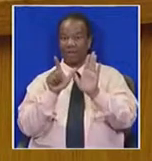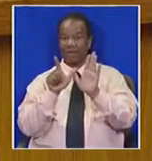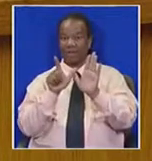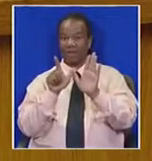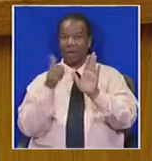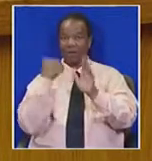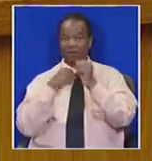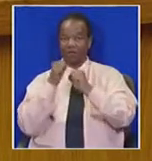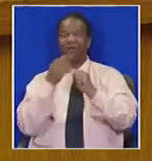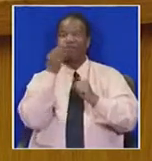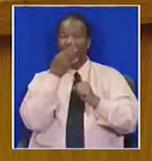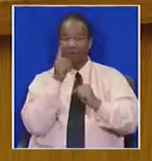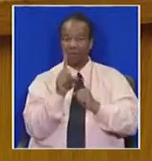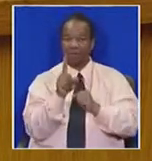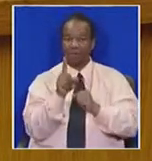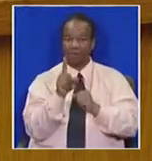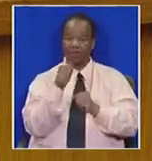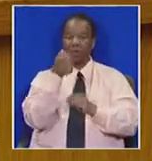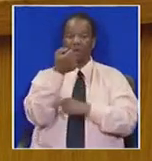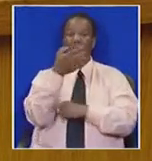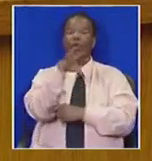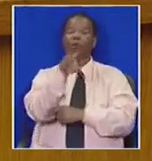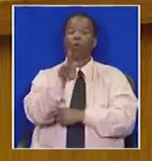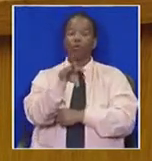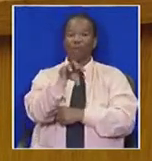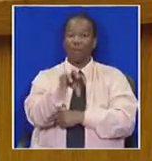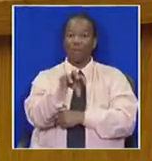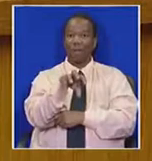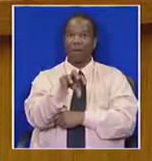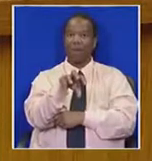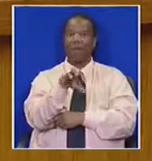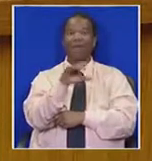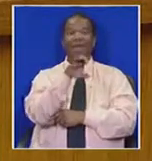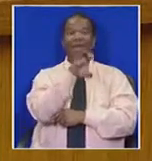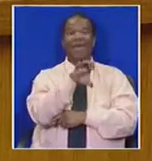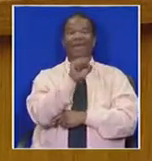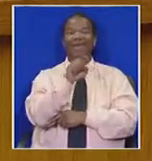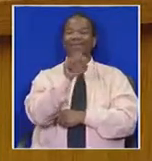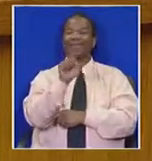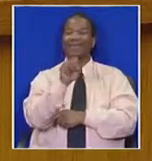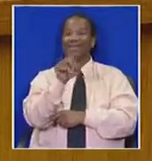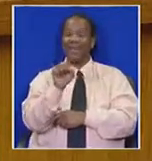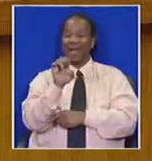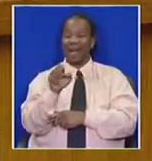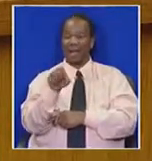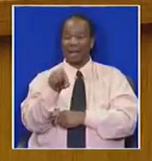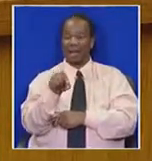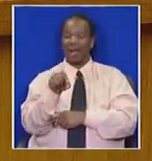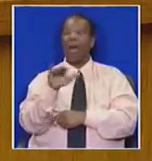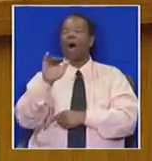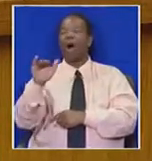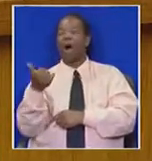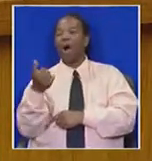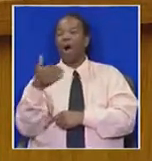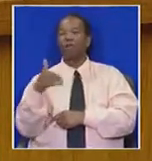said to us, in this province, Cde High School, a colored community, had